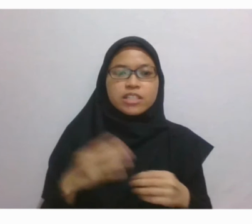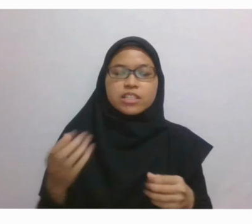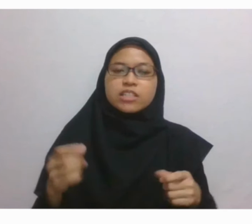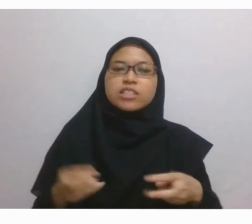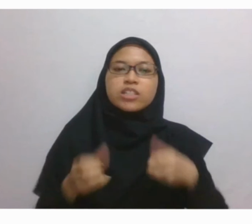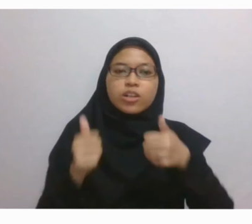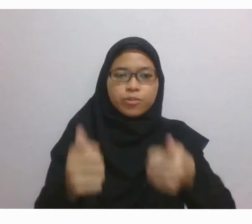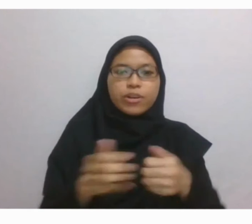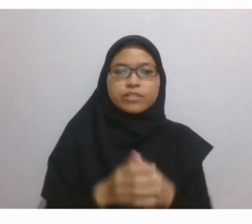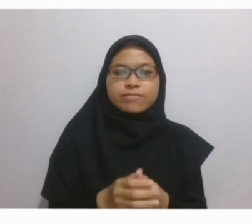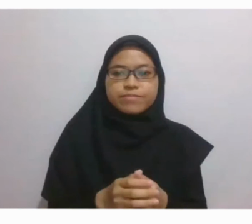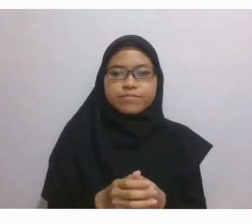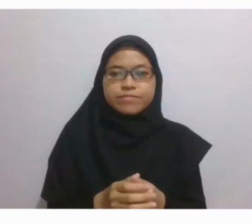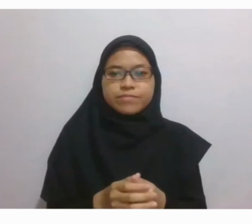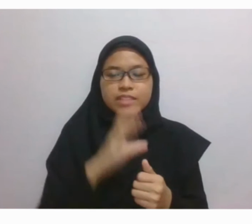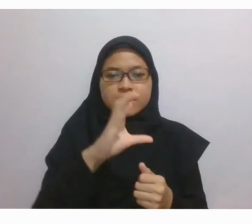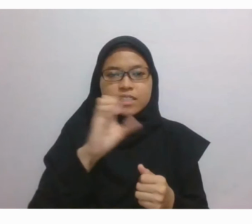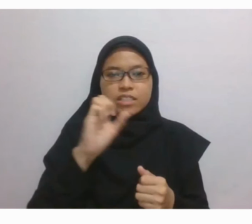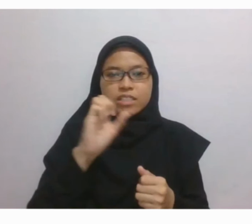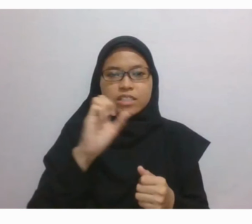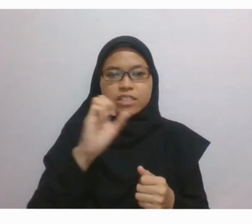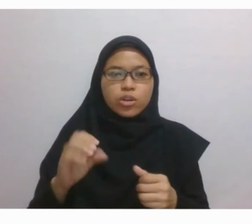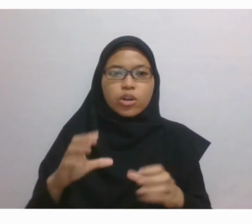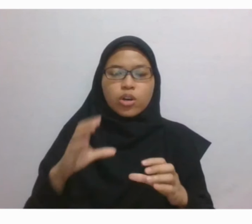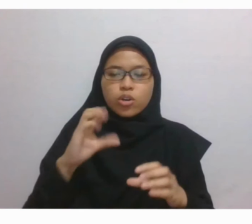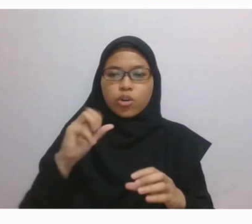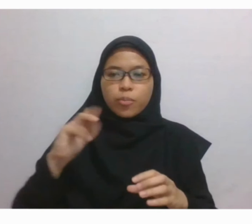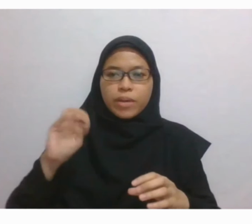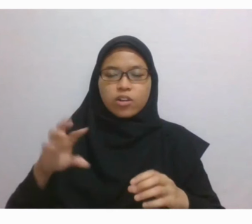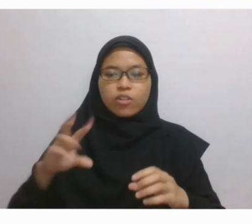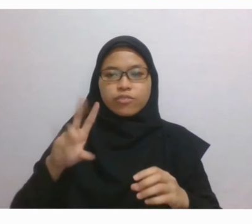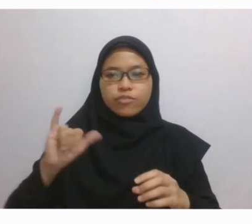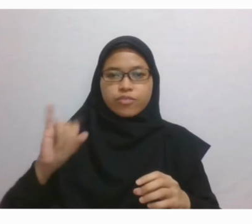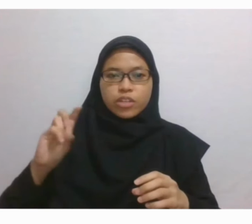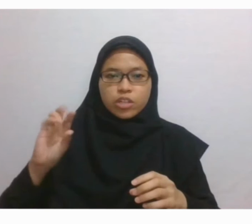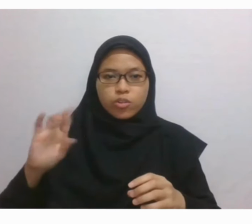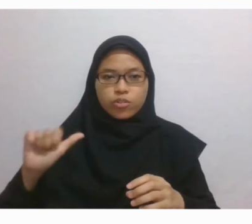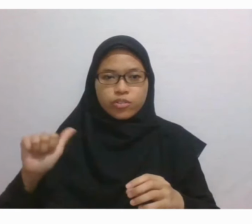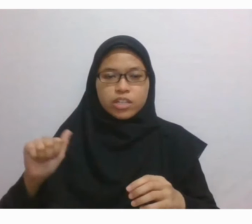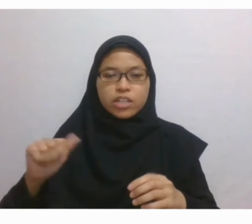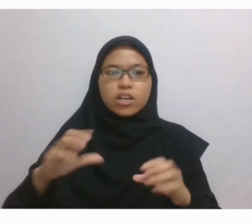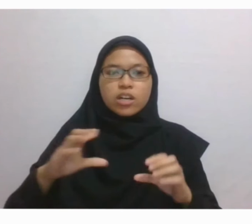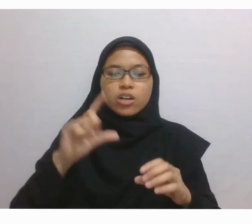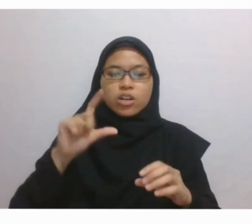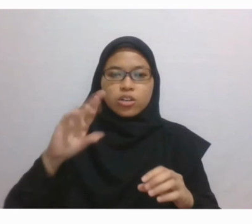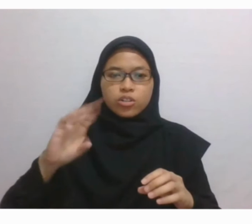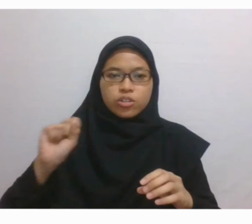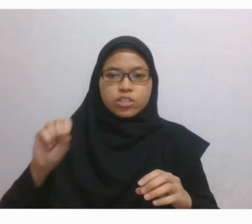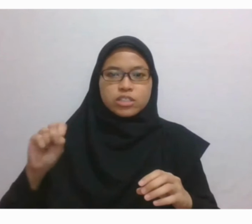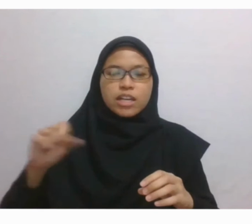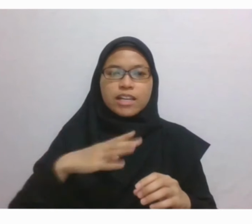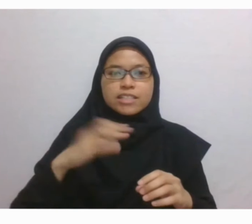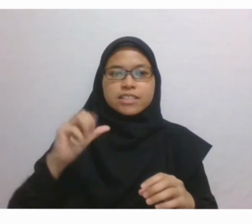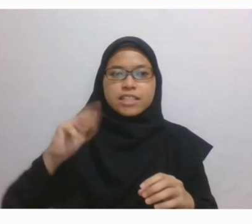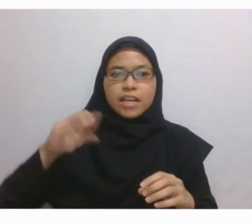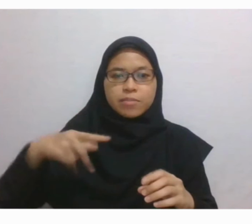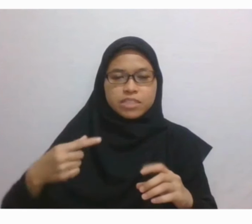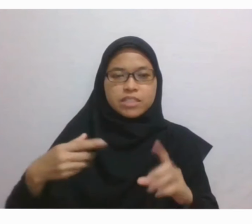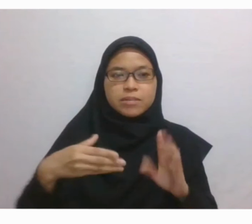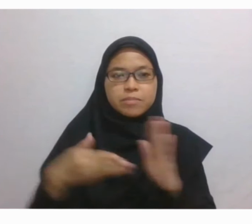a CVO, Commander of the Victoria Cross, and CMG, Champion of St. Michael and St. George by Her